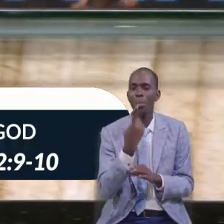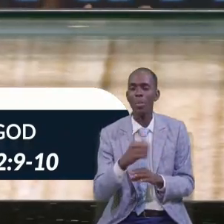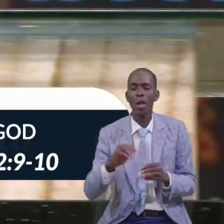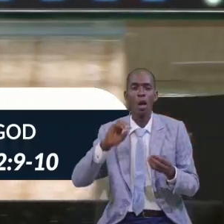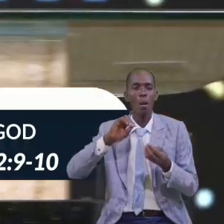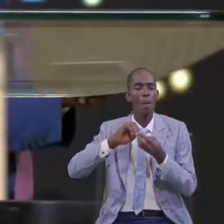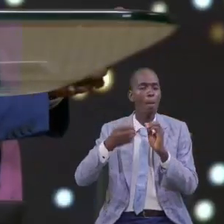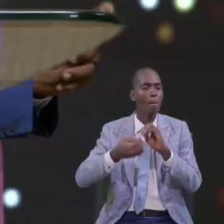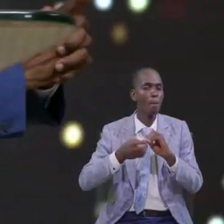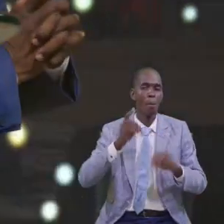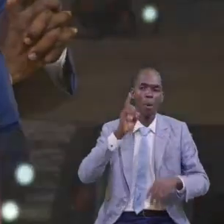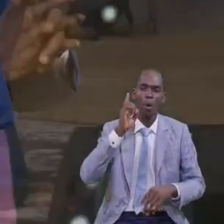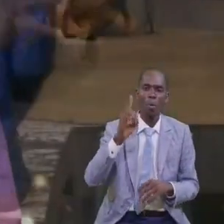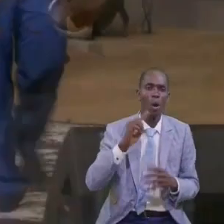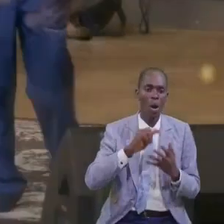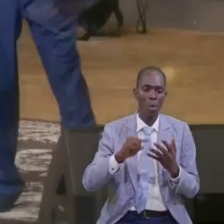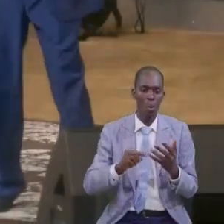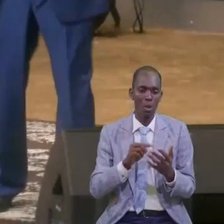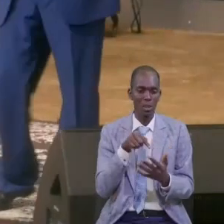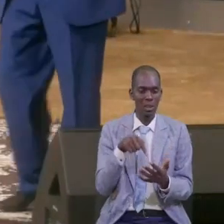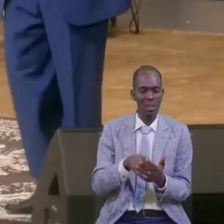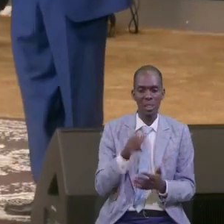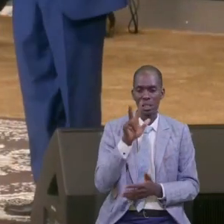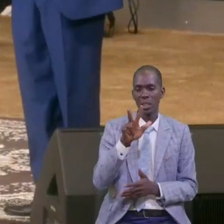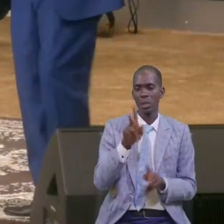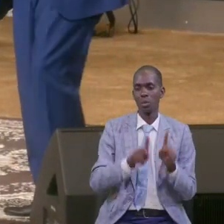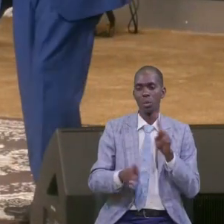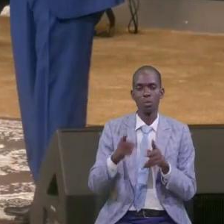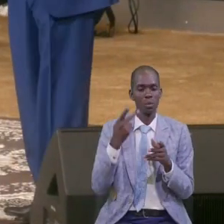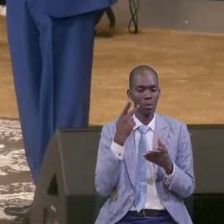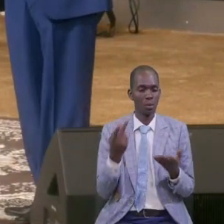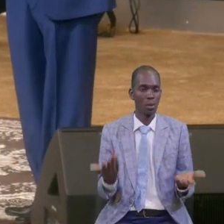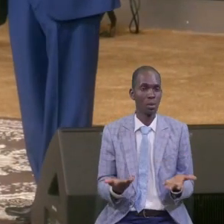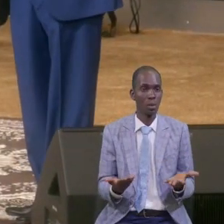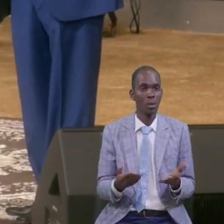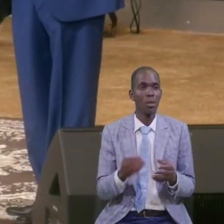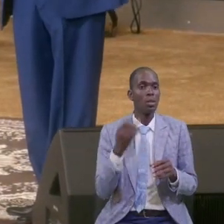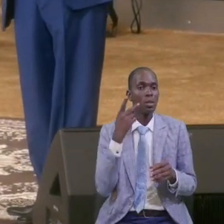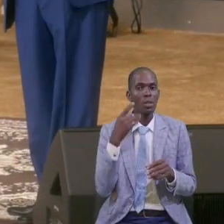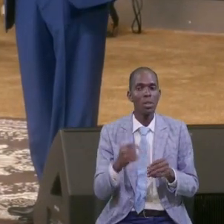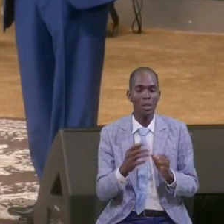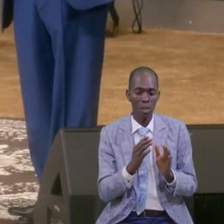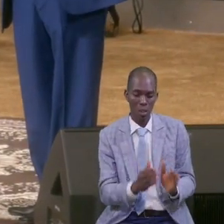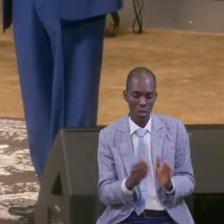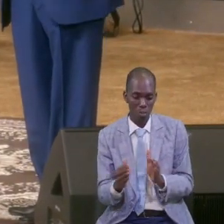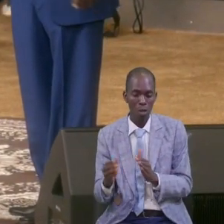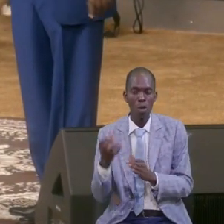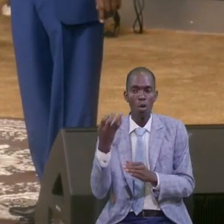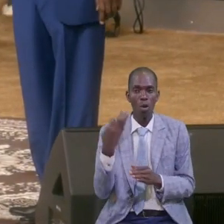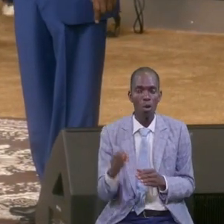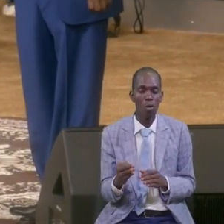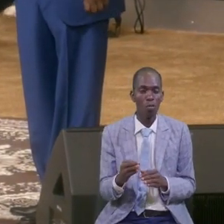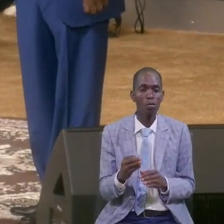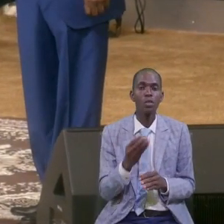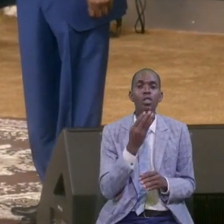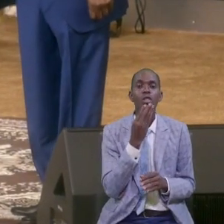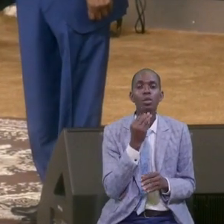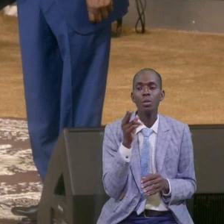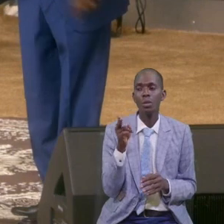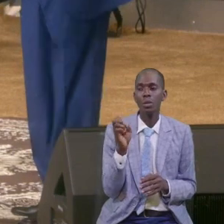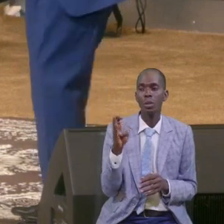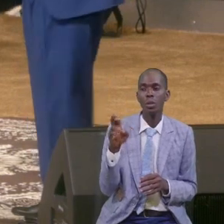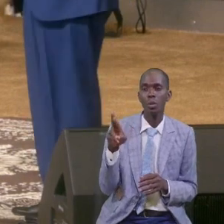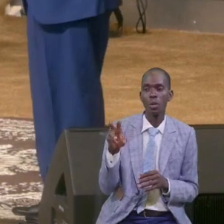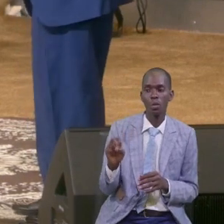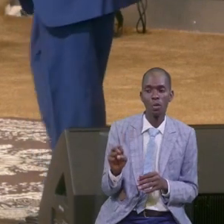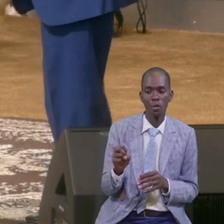the number one of these three. Have you noticed the arrangement of the New Testament epistles? After Hebrews, then you have